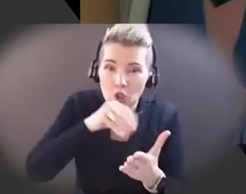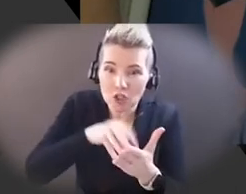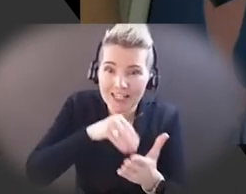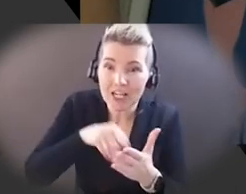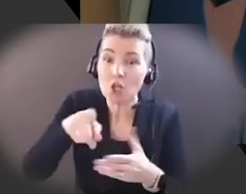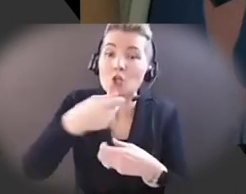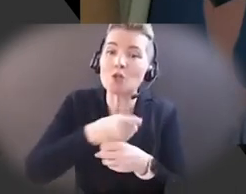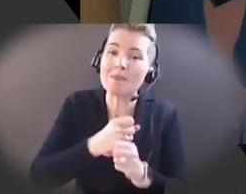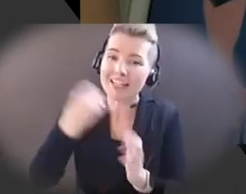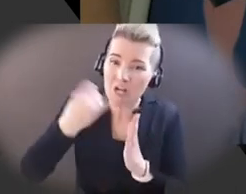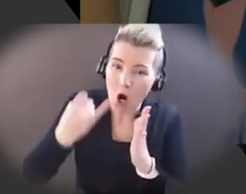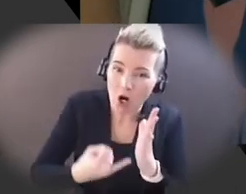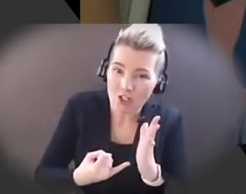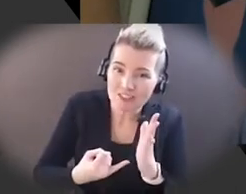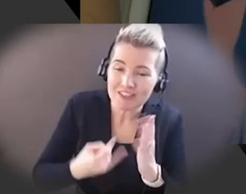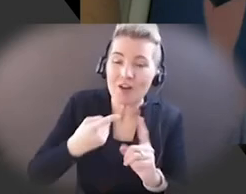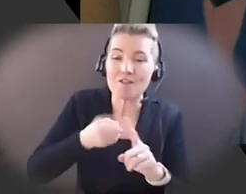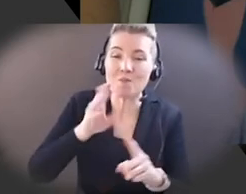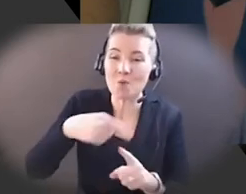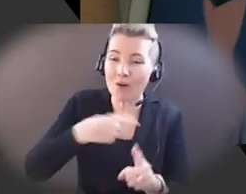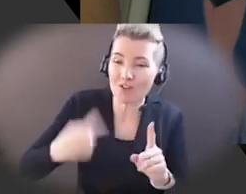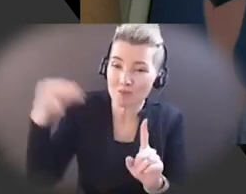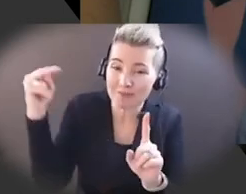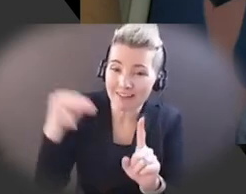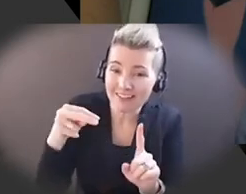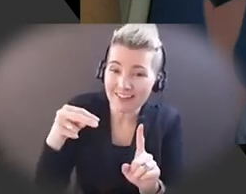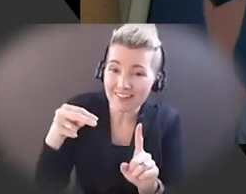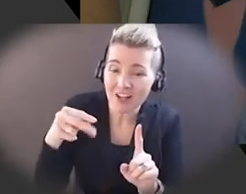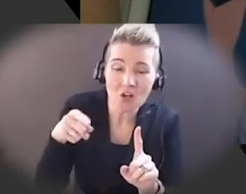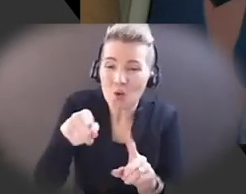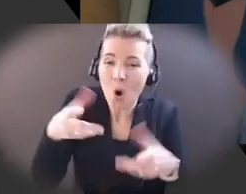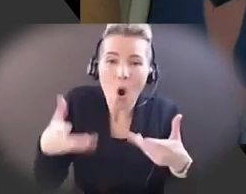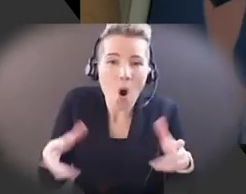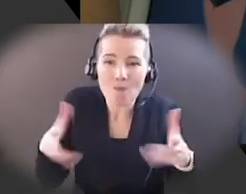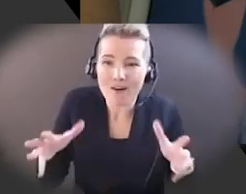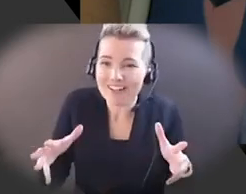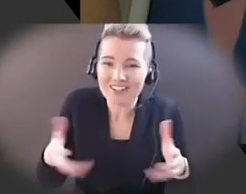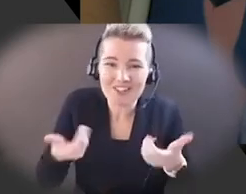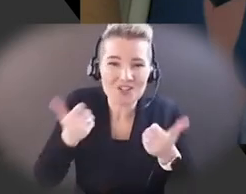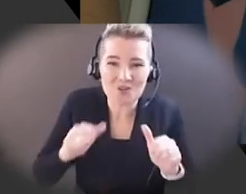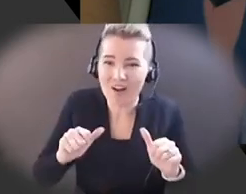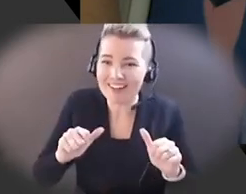and I think you're making films. And I think,